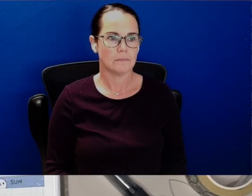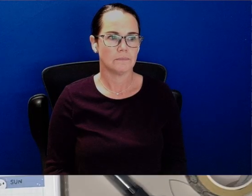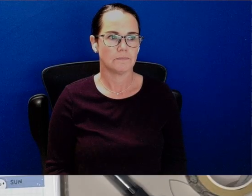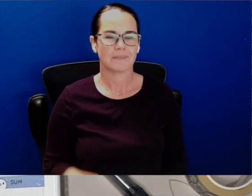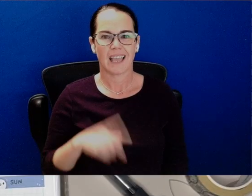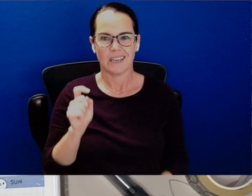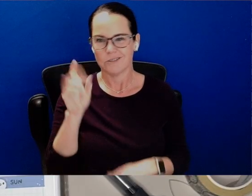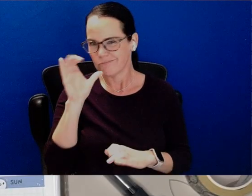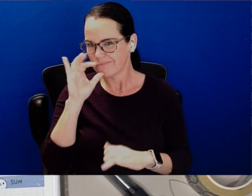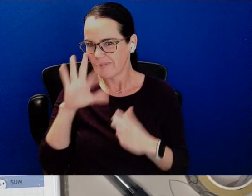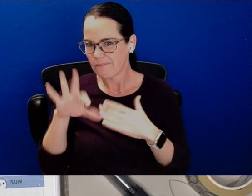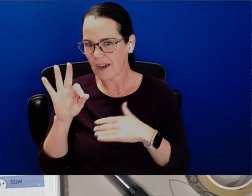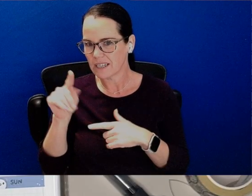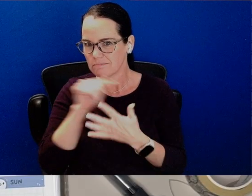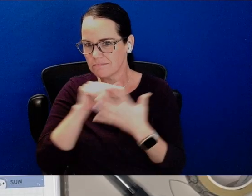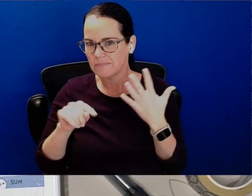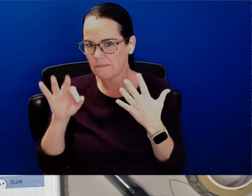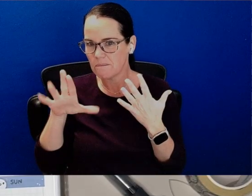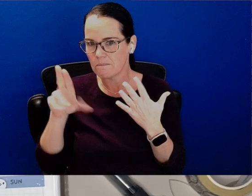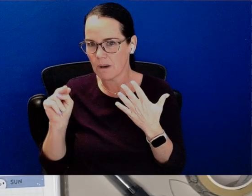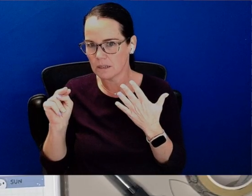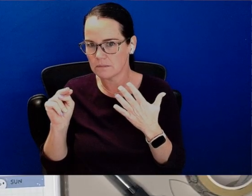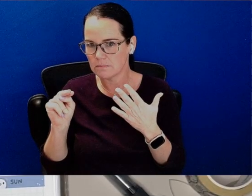I'm gonna need to find some fun plans.